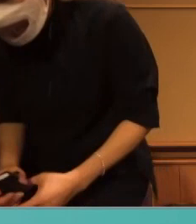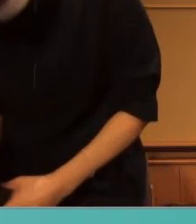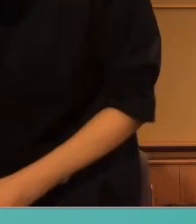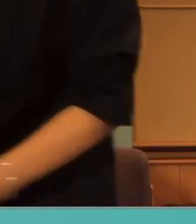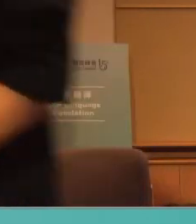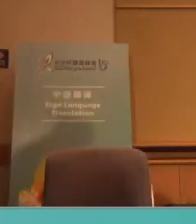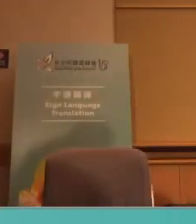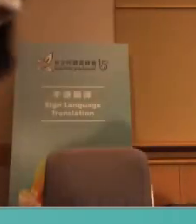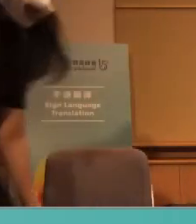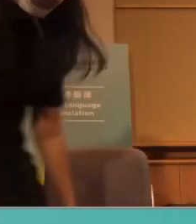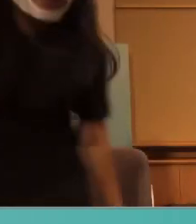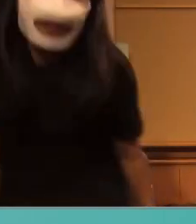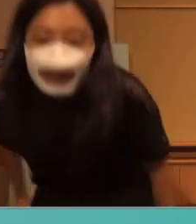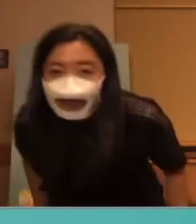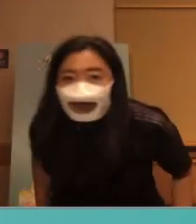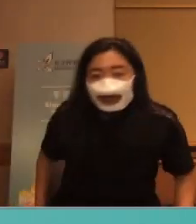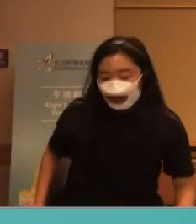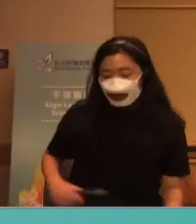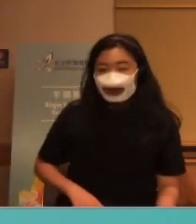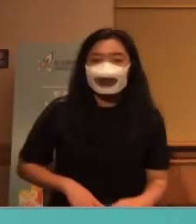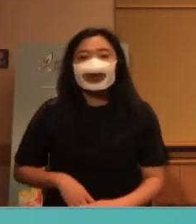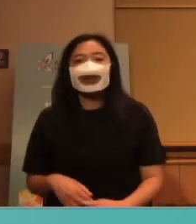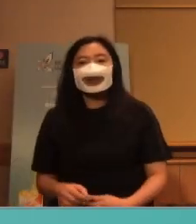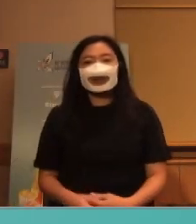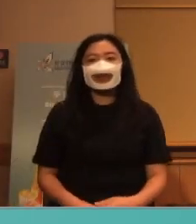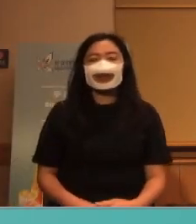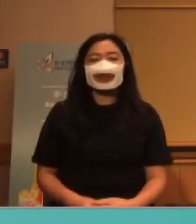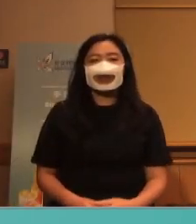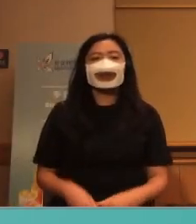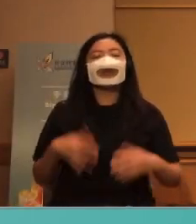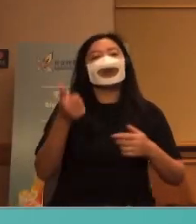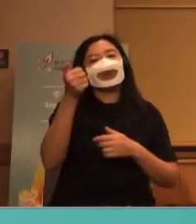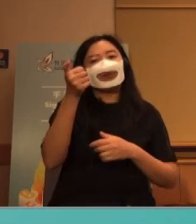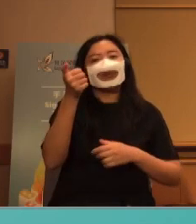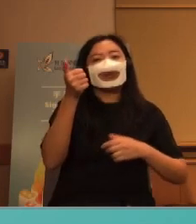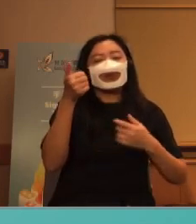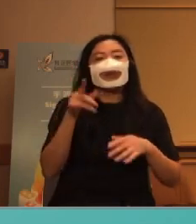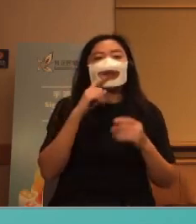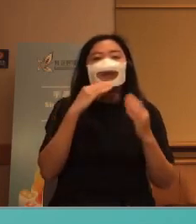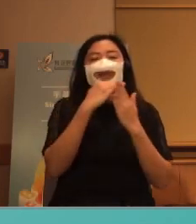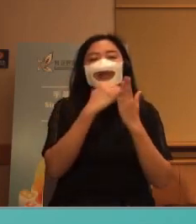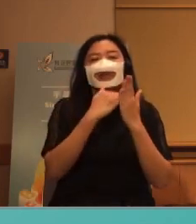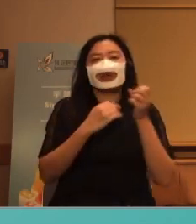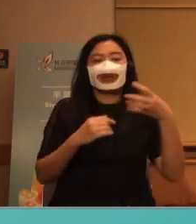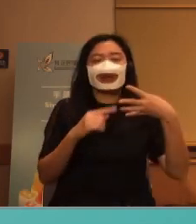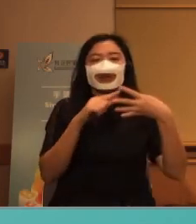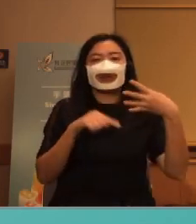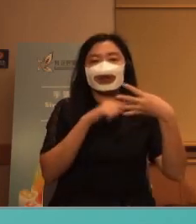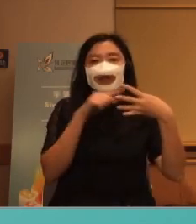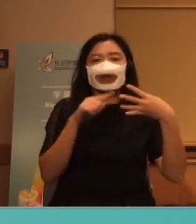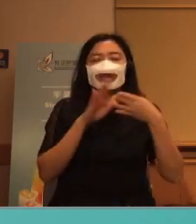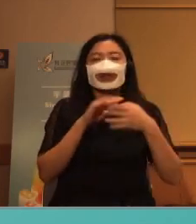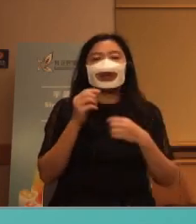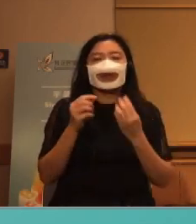Thank you, Elaine. So we've heard from 4 different projects on how they uniquely take Web3 into creating their own impact. So I'd